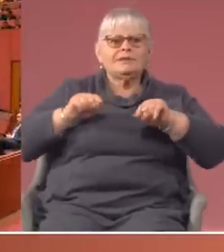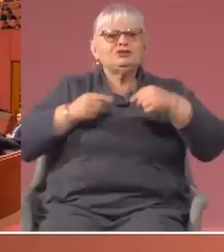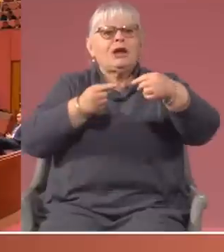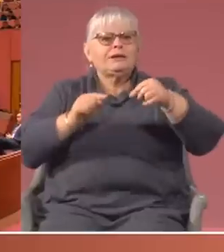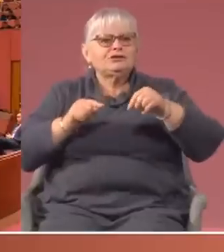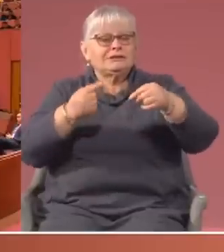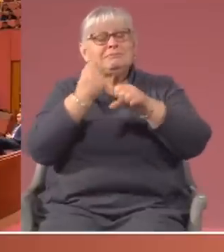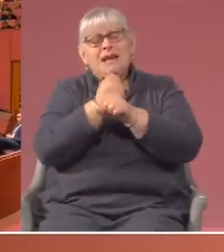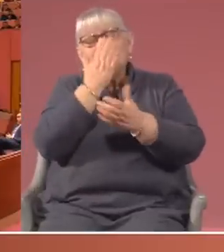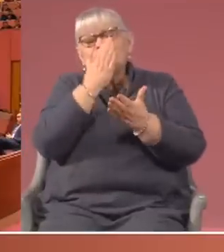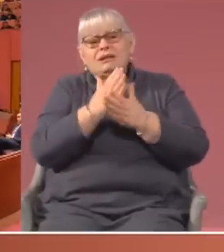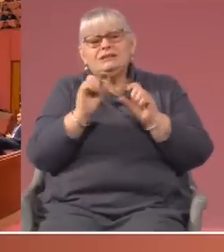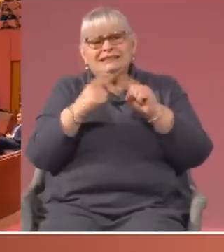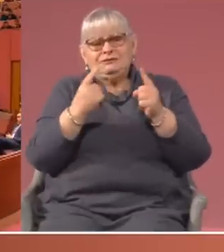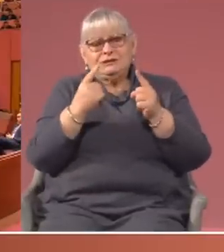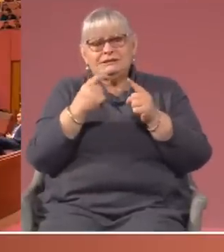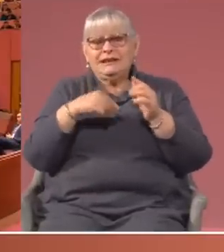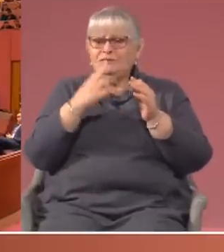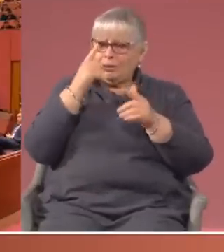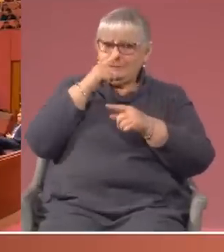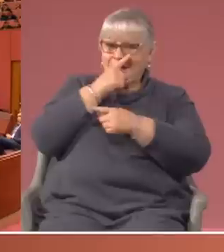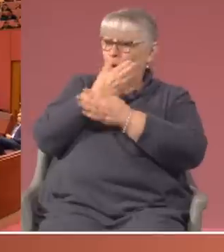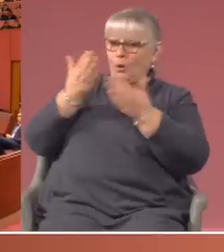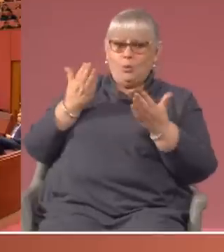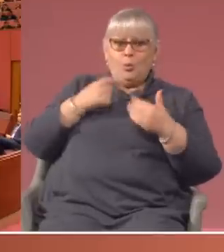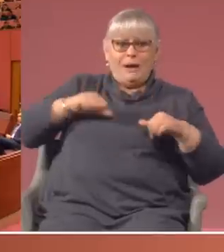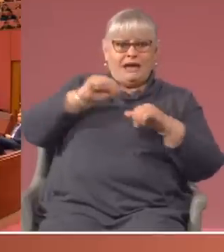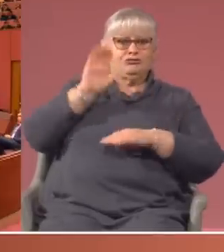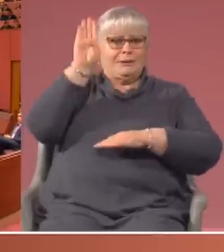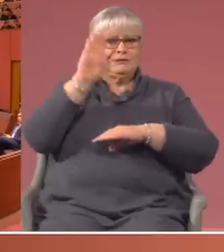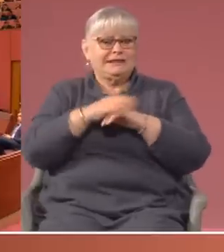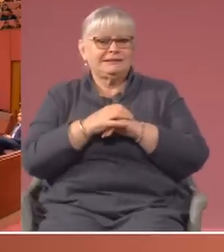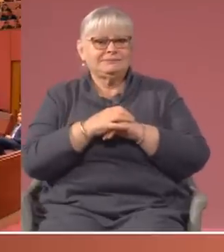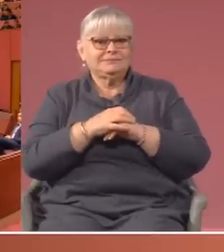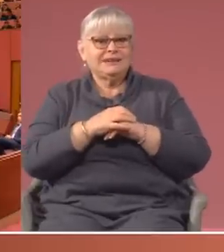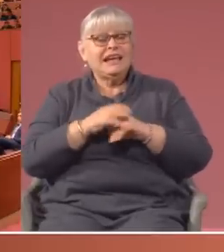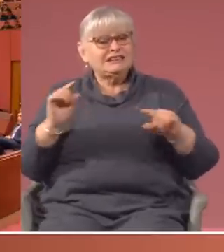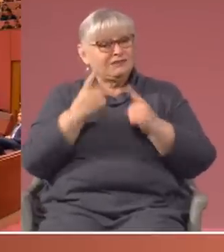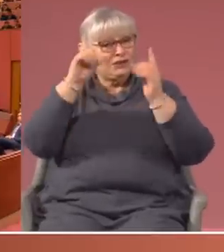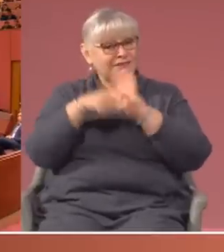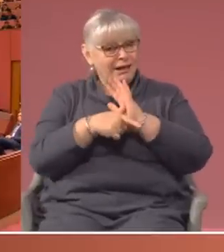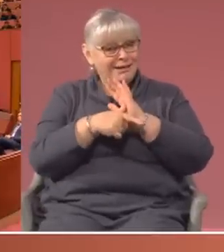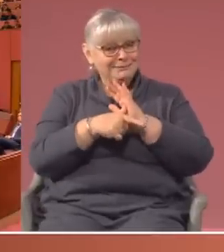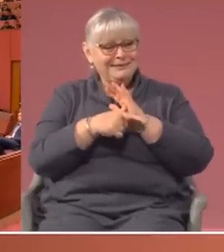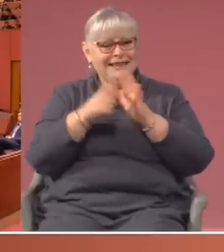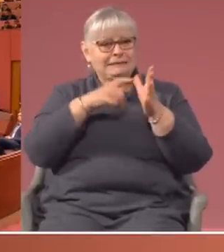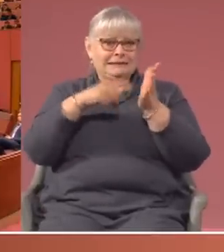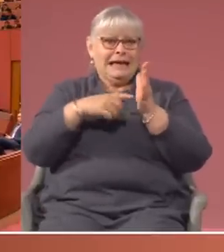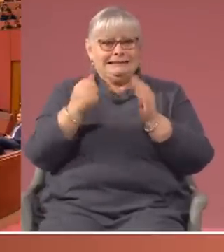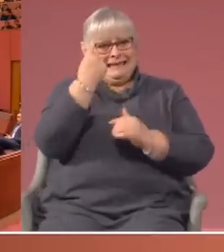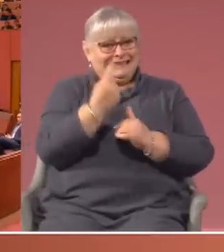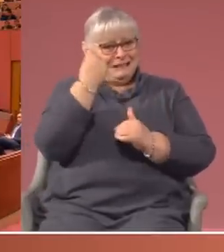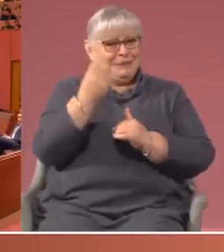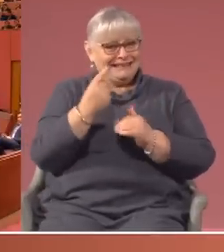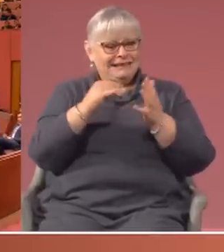real difference in the lives of those we represent. Not only is it the first time the ACT has had an independent senator, it's the first time